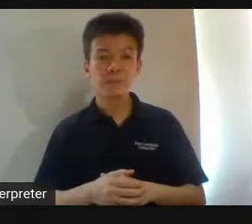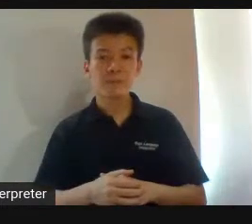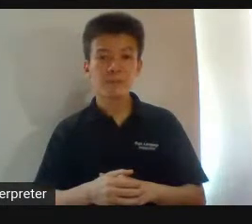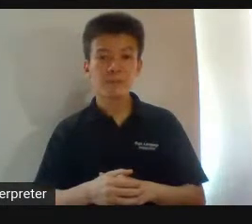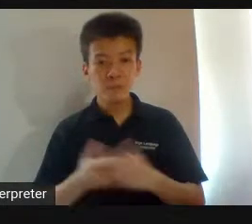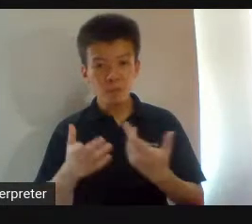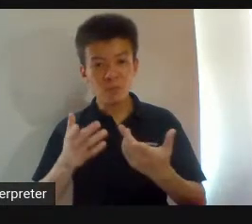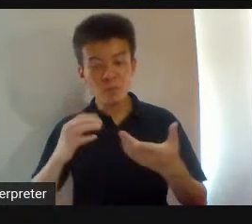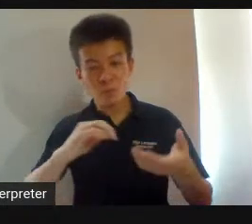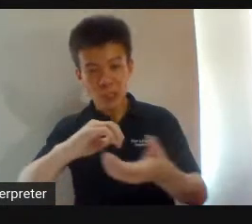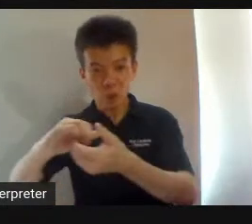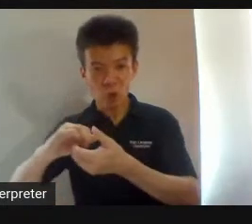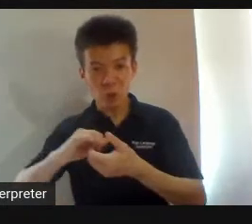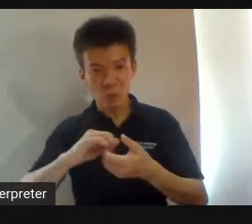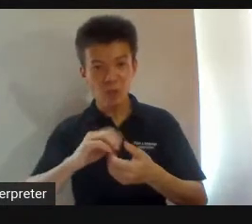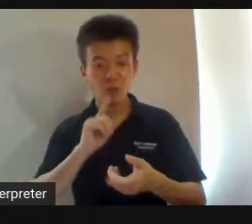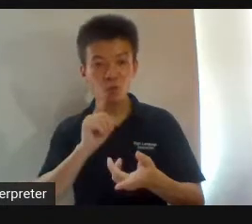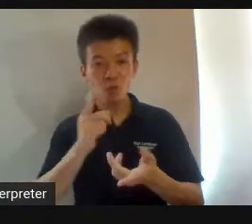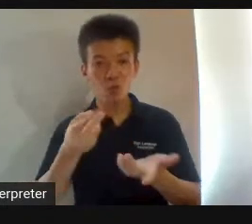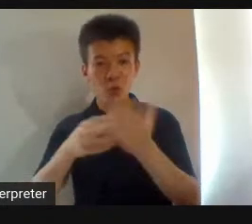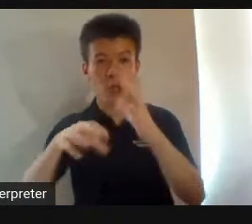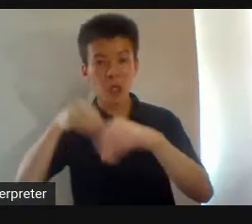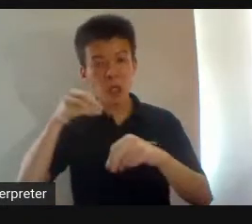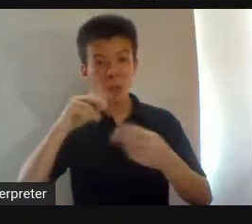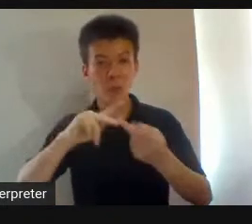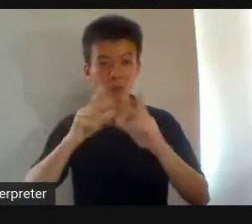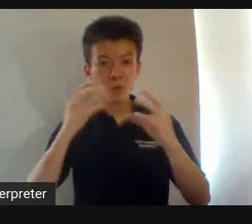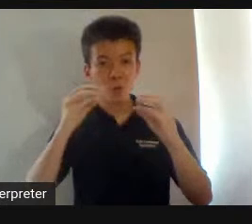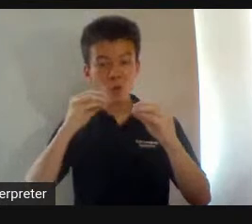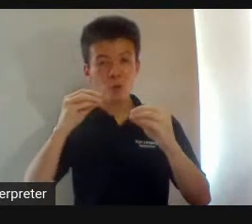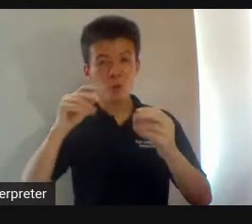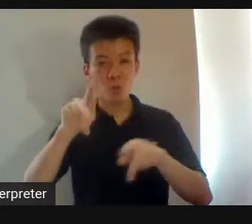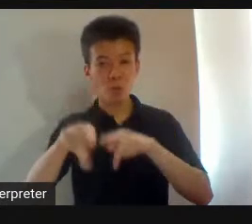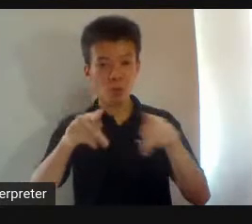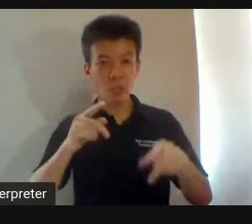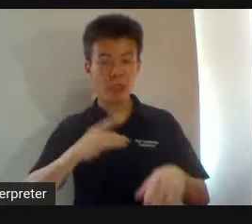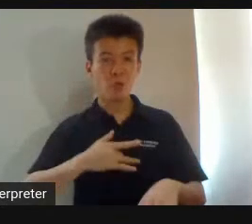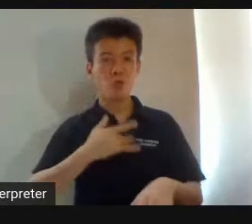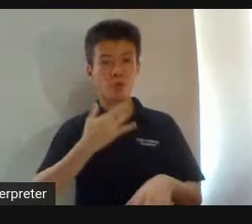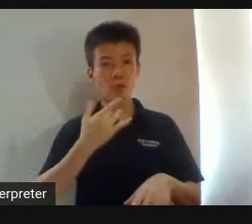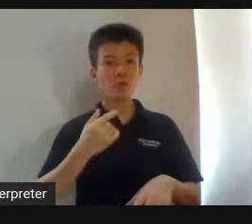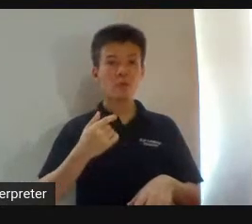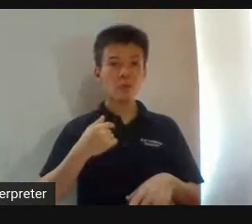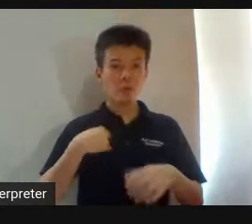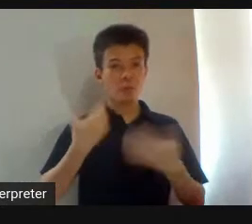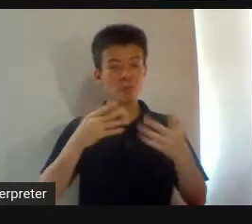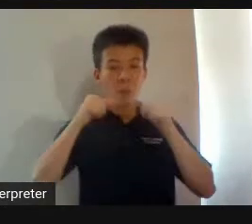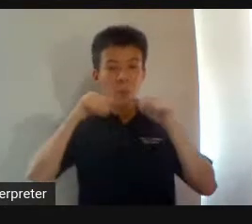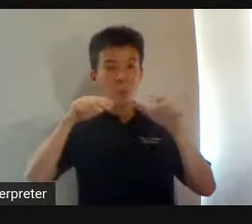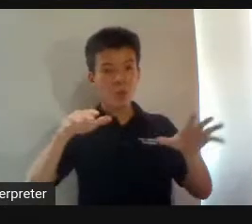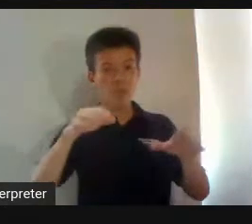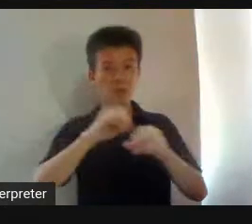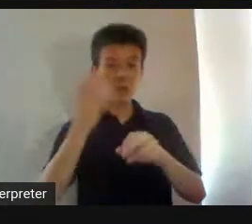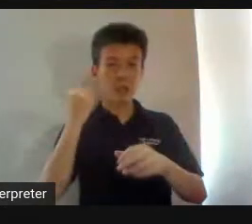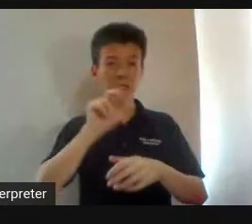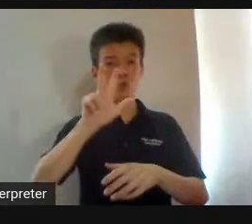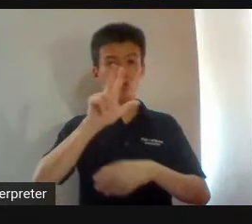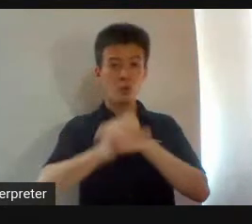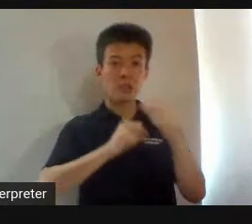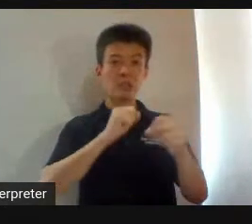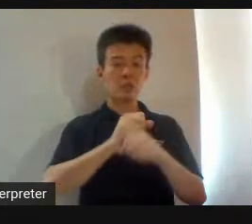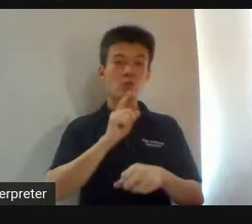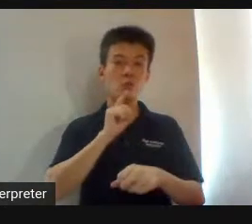and collaborate, reach out to partners, talk to people. I feel that I've been blessed in the last 3 years to have